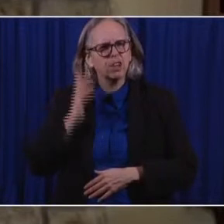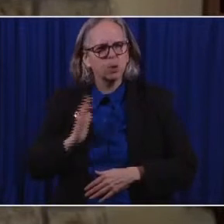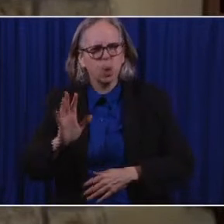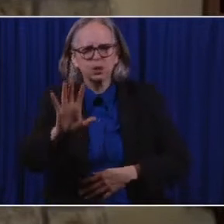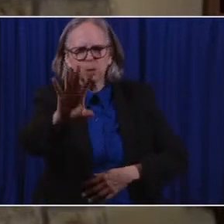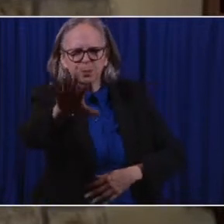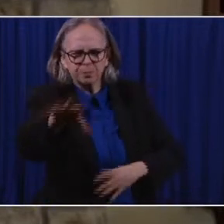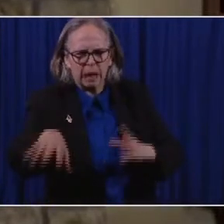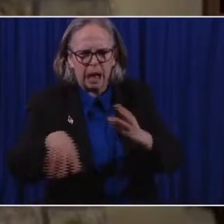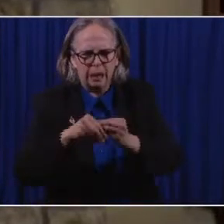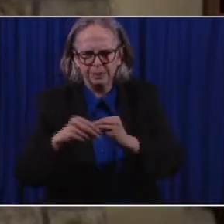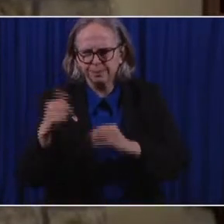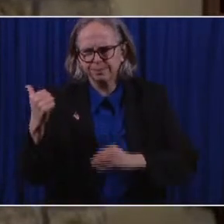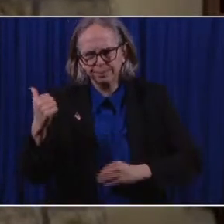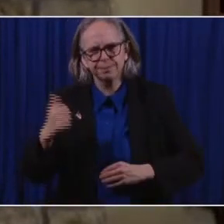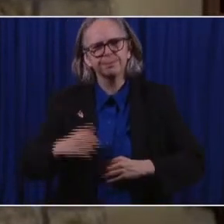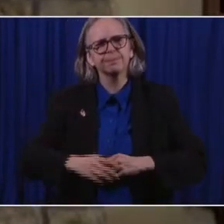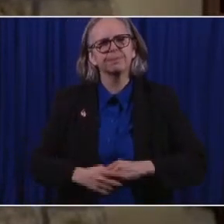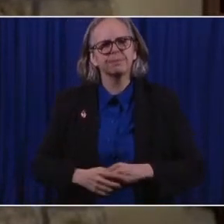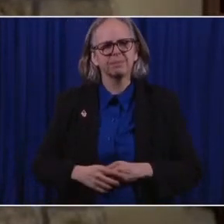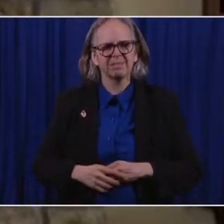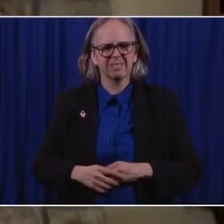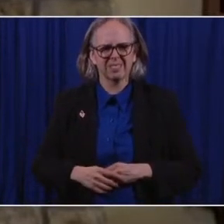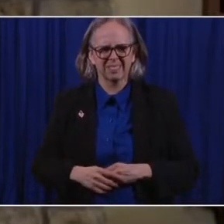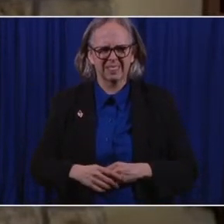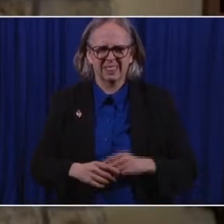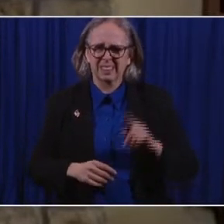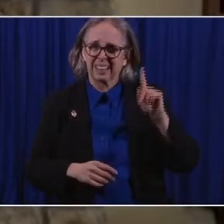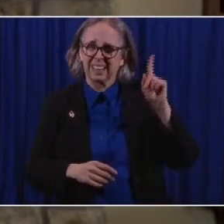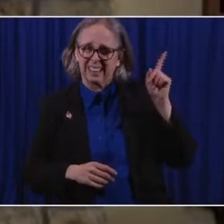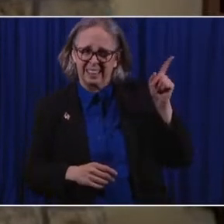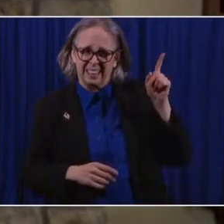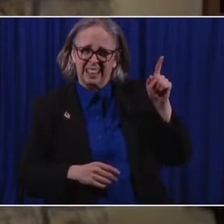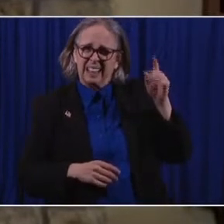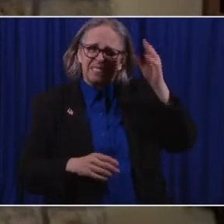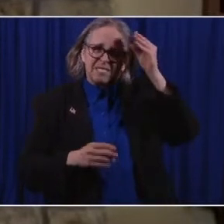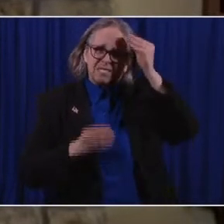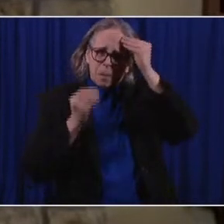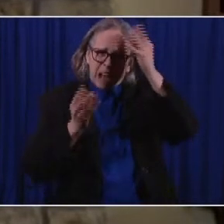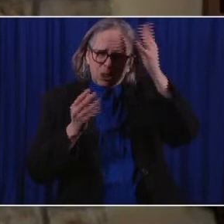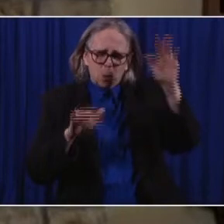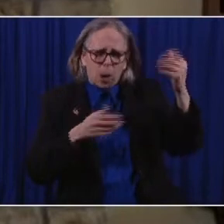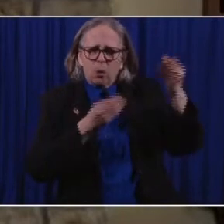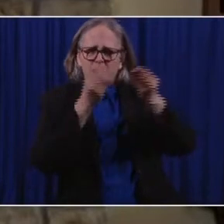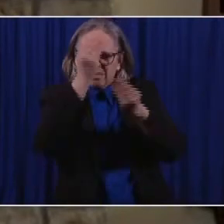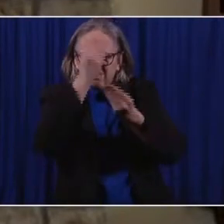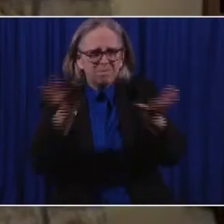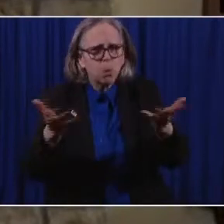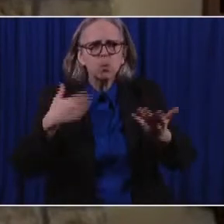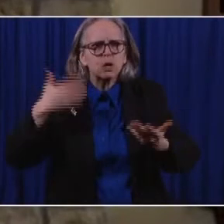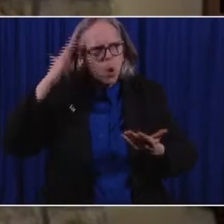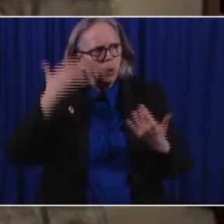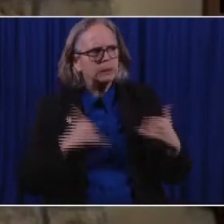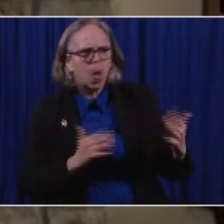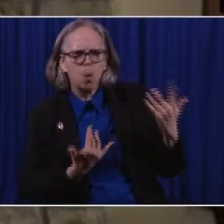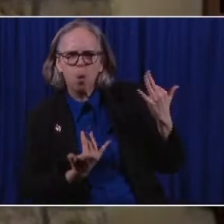don't know when those will be released. So that is something we do not know. We're talking, we're